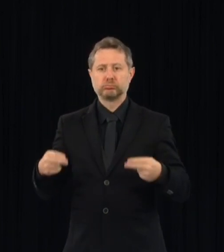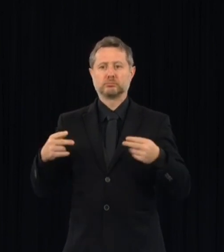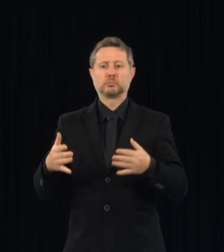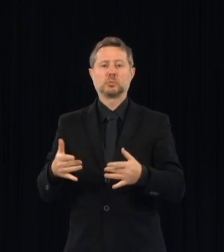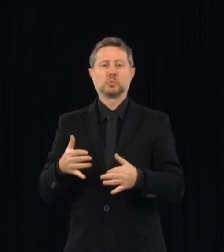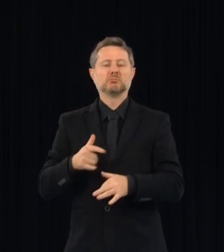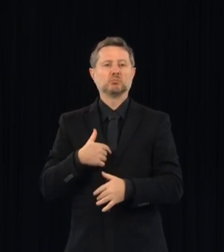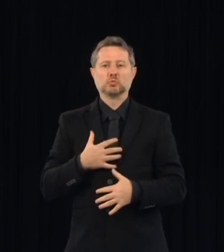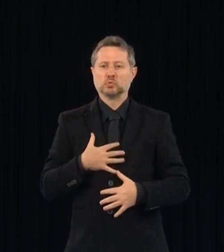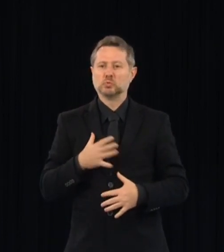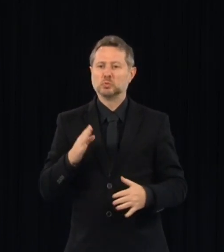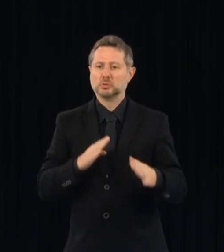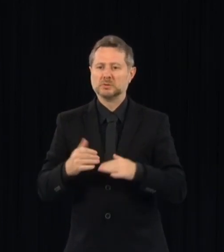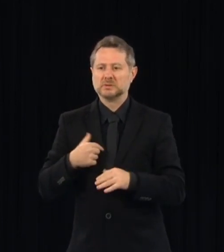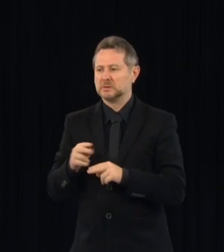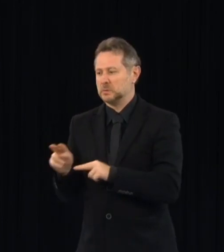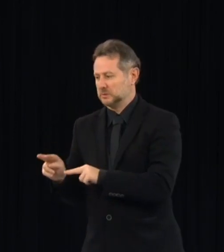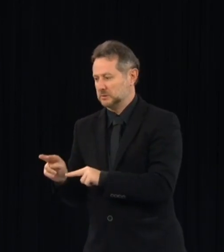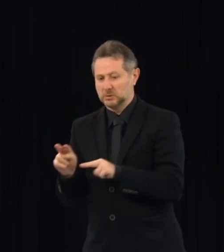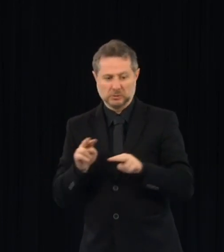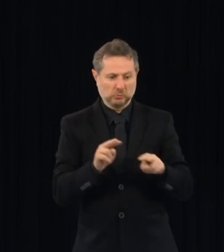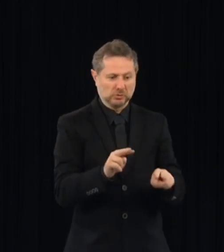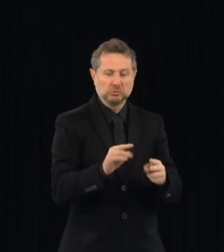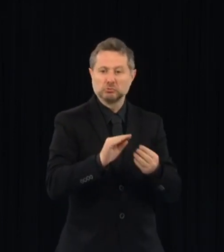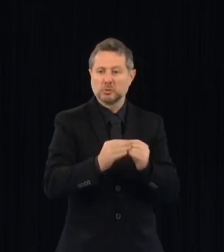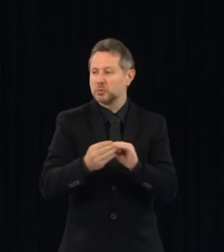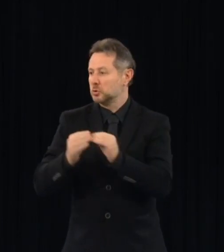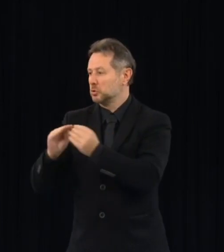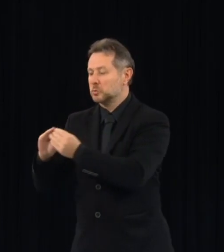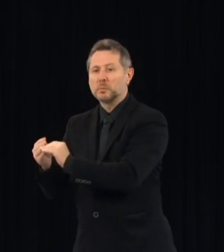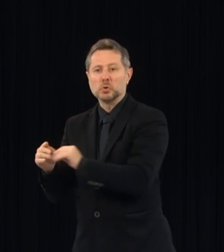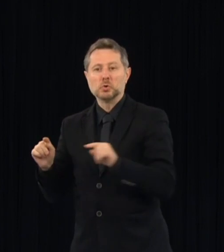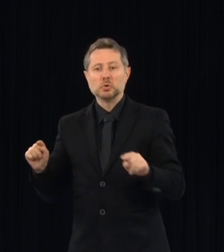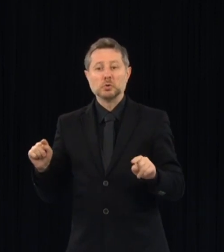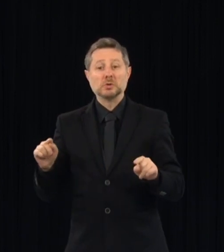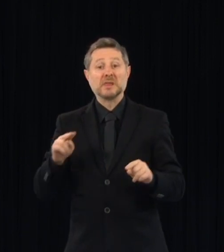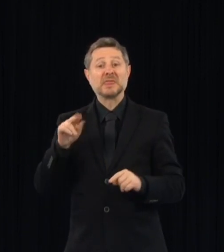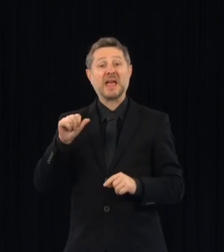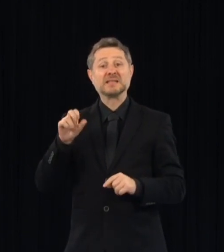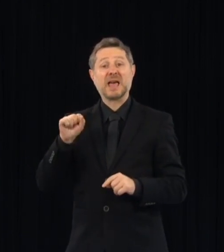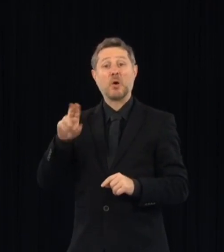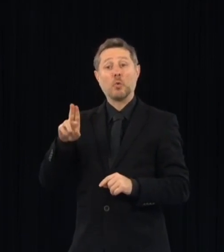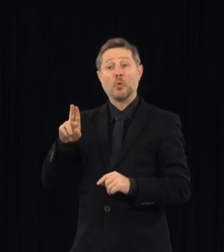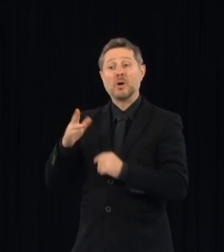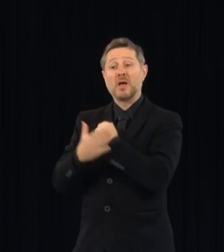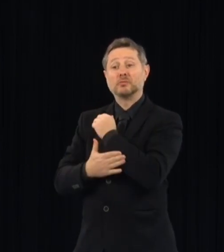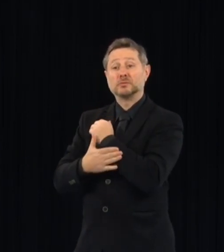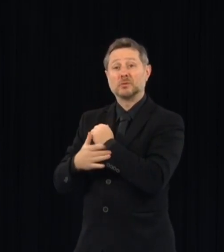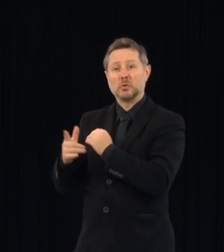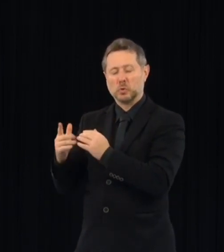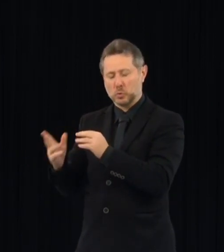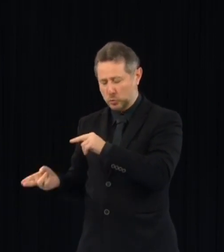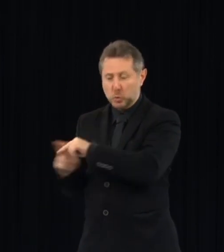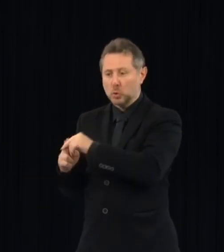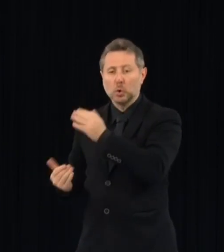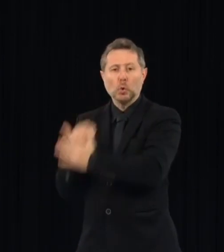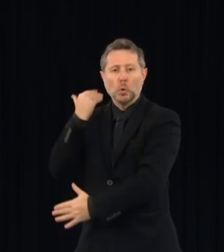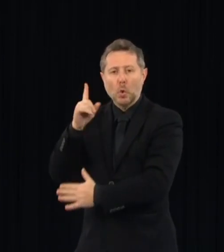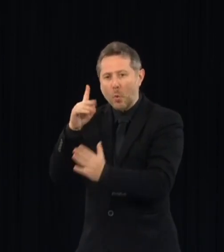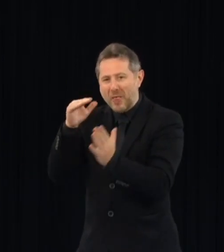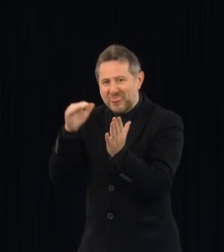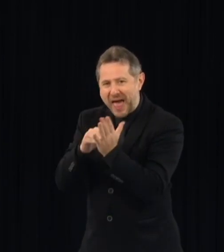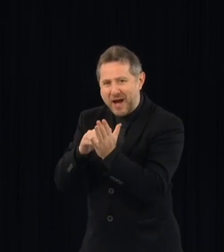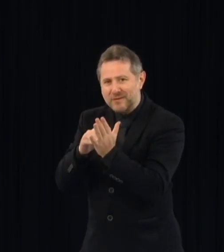we're watching those. You look to see in Nassau County, 1,000 new cases. Suffolk